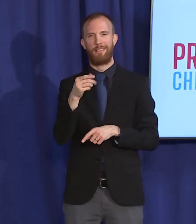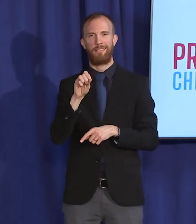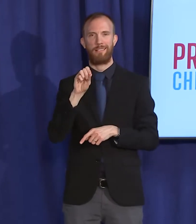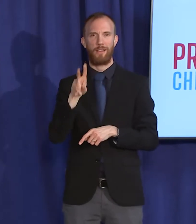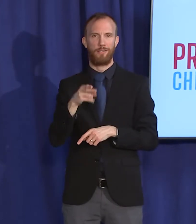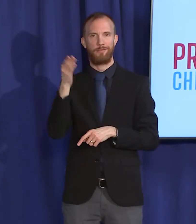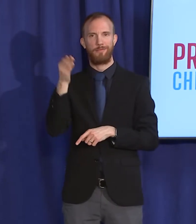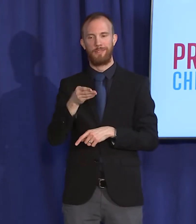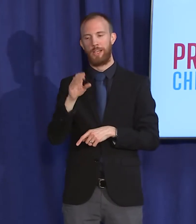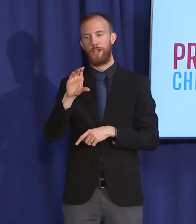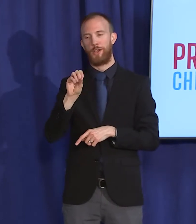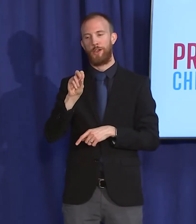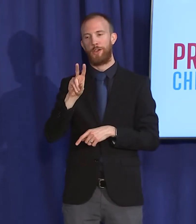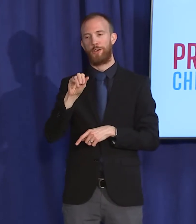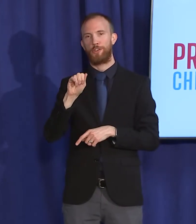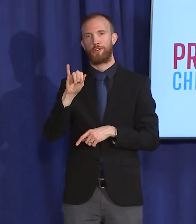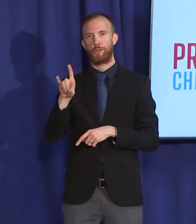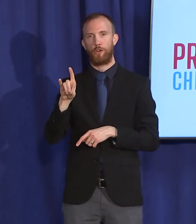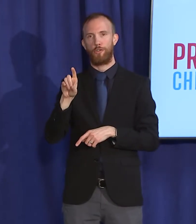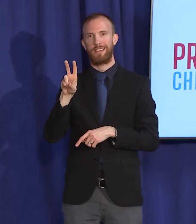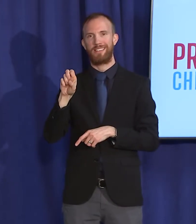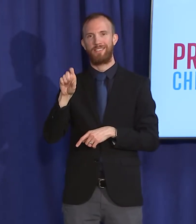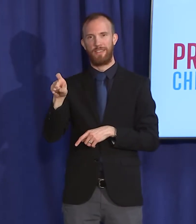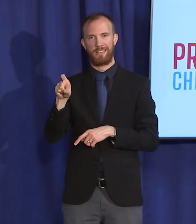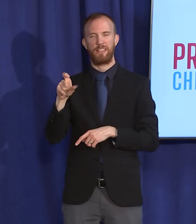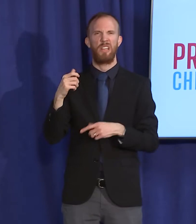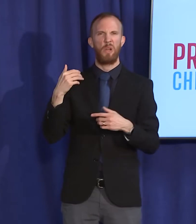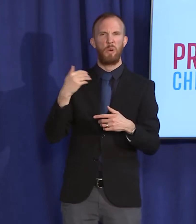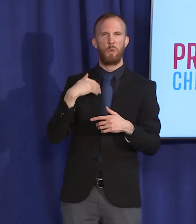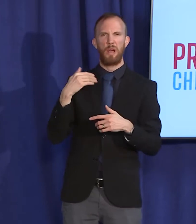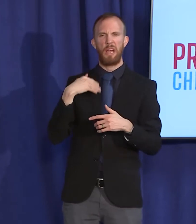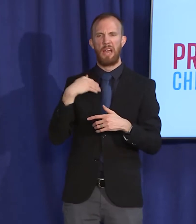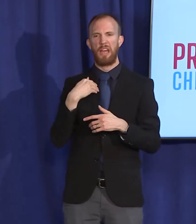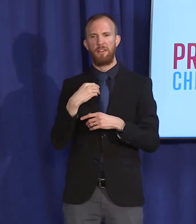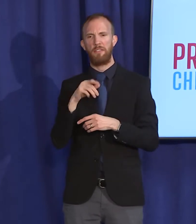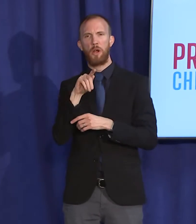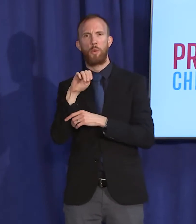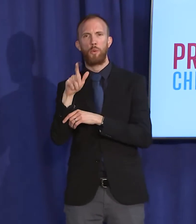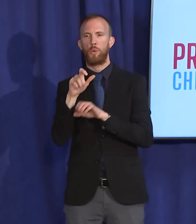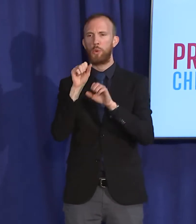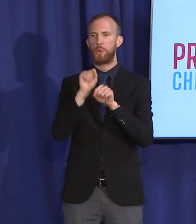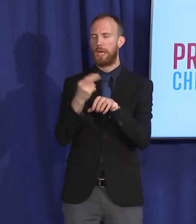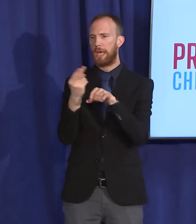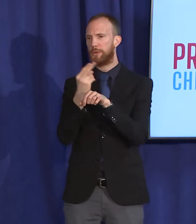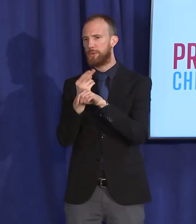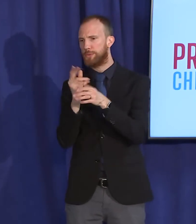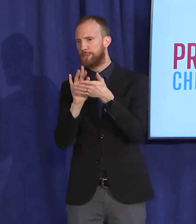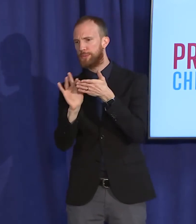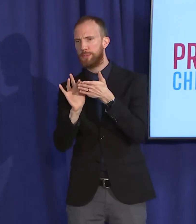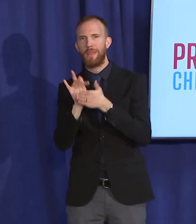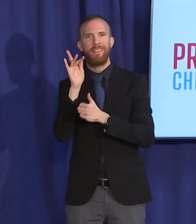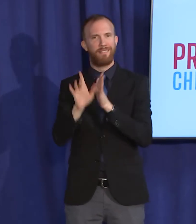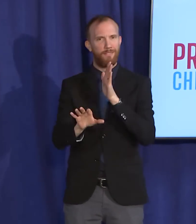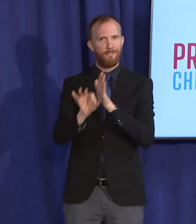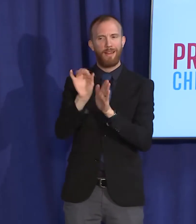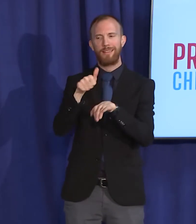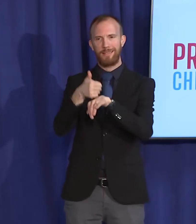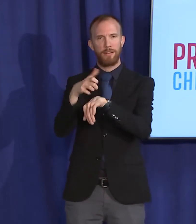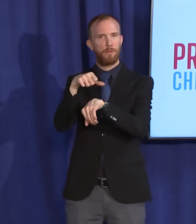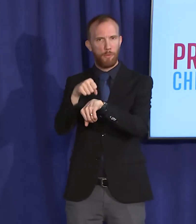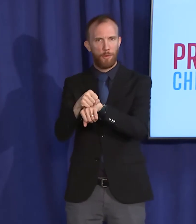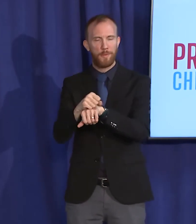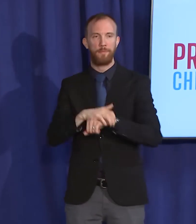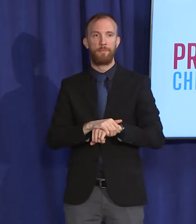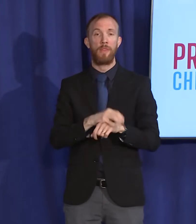chicago.gov/covidvax, where there's a vaccine finder to assist people eligible for appointments. Additionally, if you know someone who is